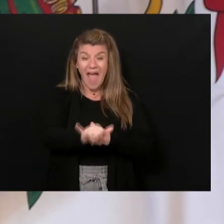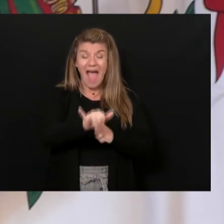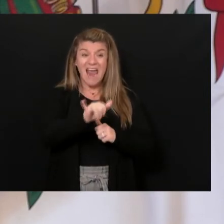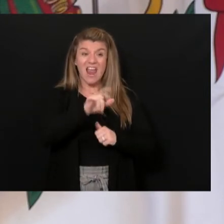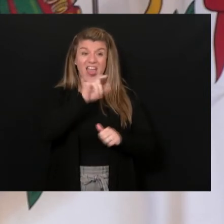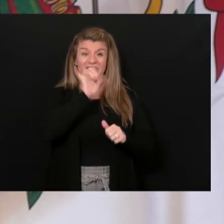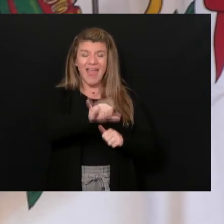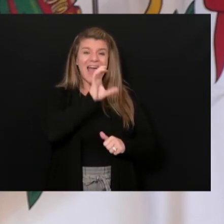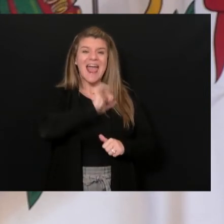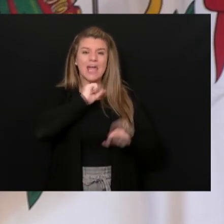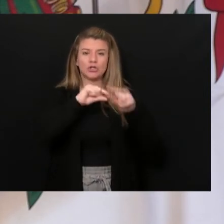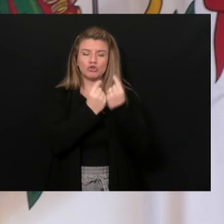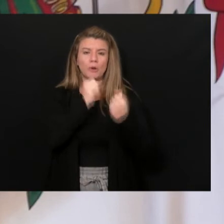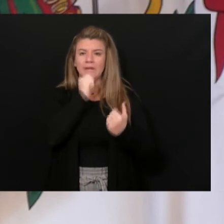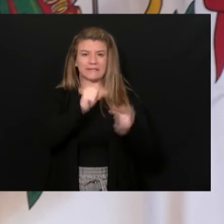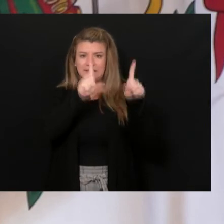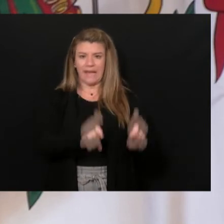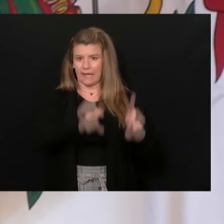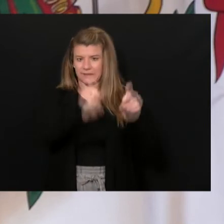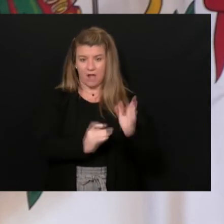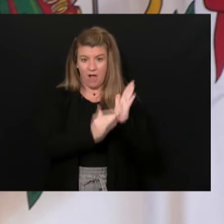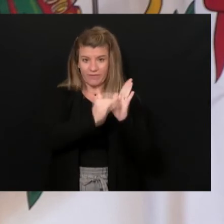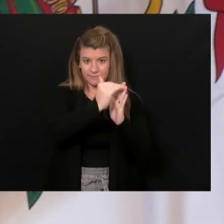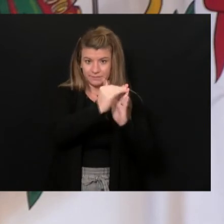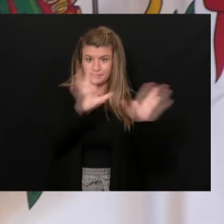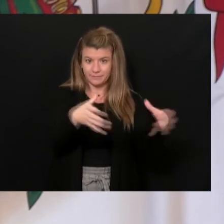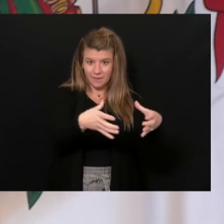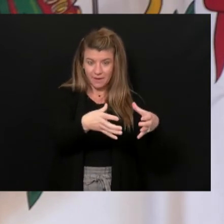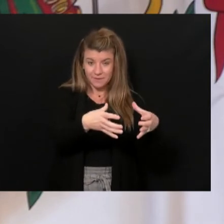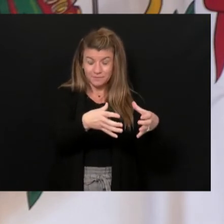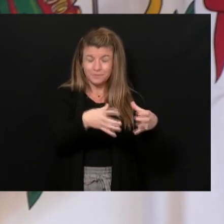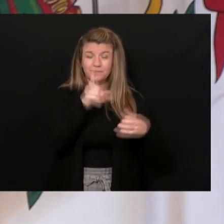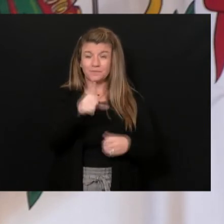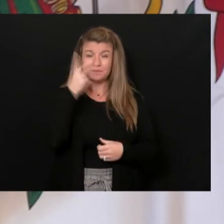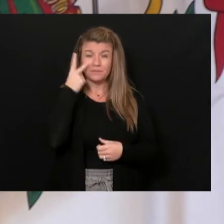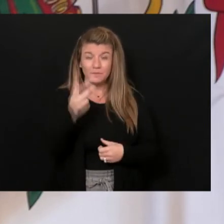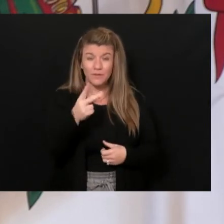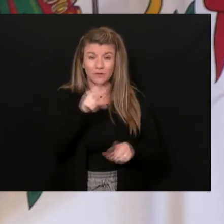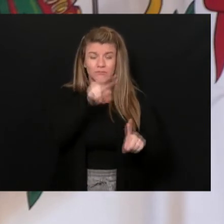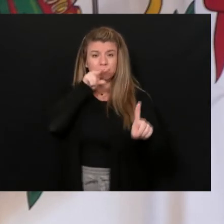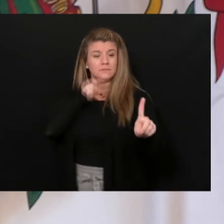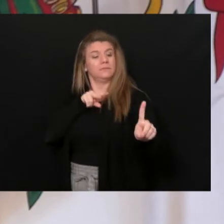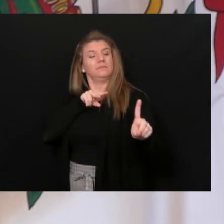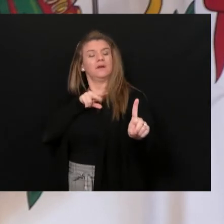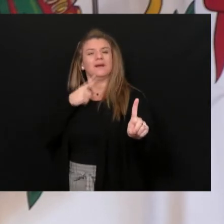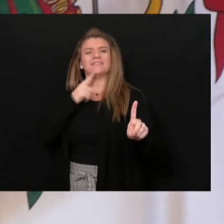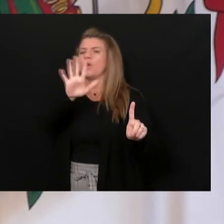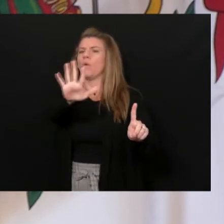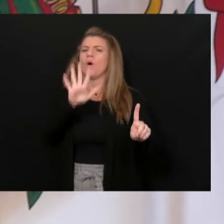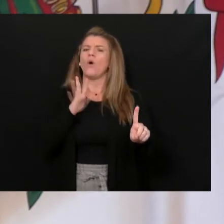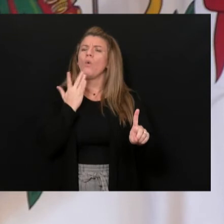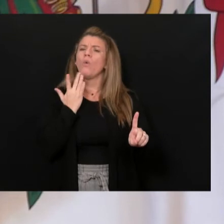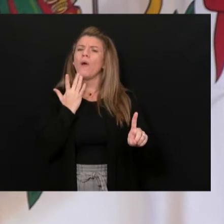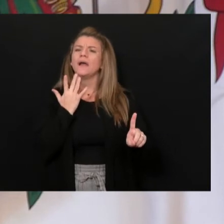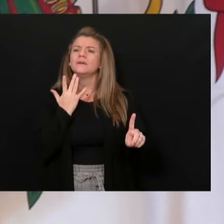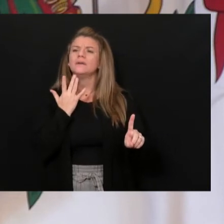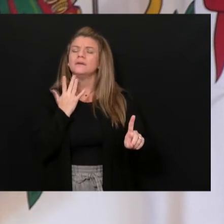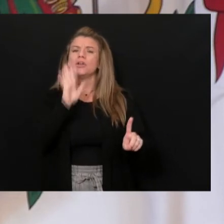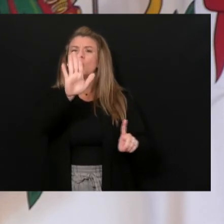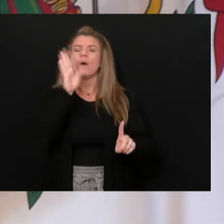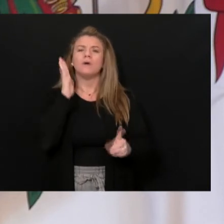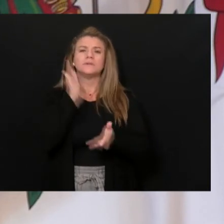tests done. And on top of all that, if you'll step back from it and say, well, hold on here, just everybody full